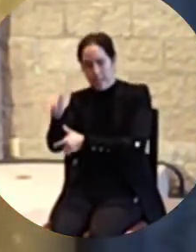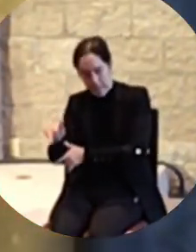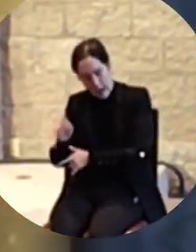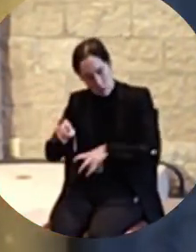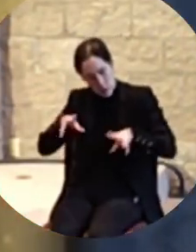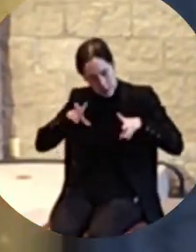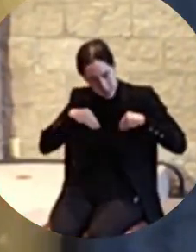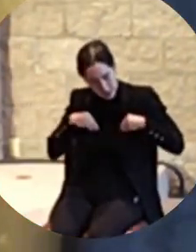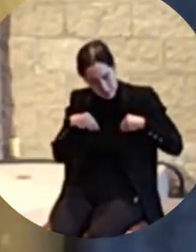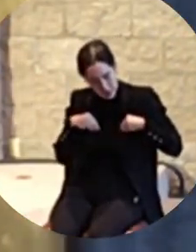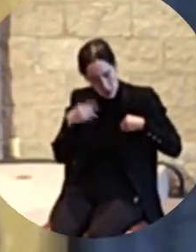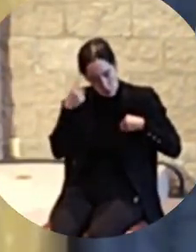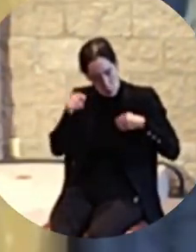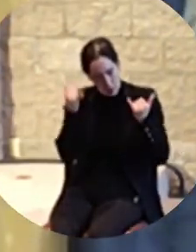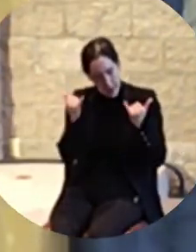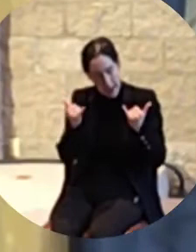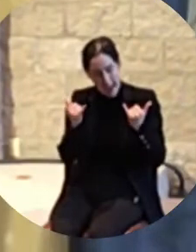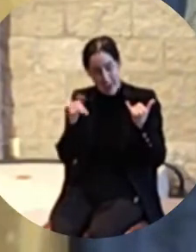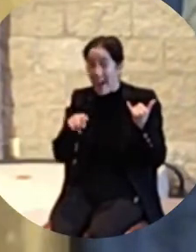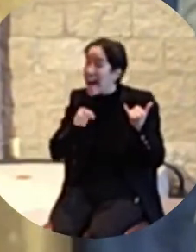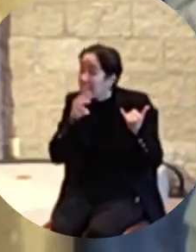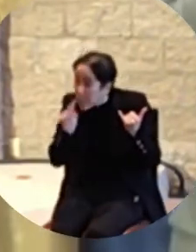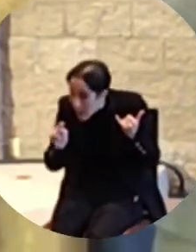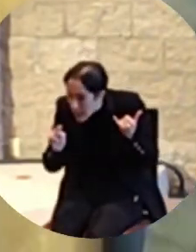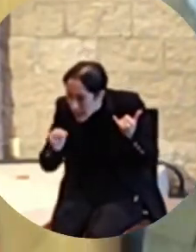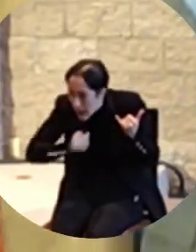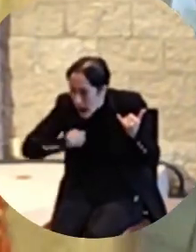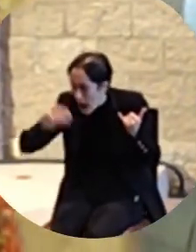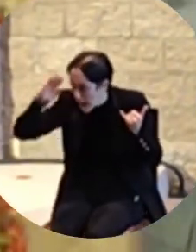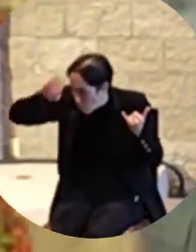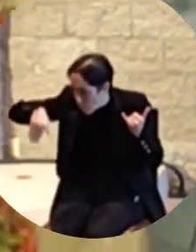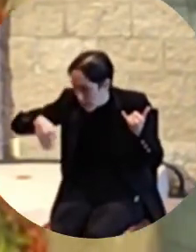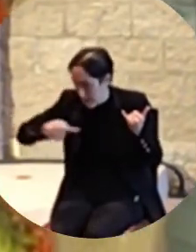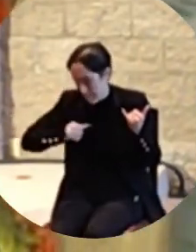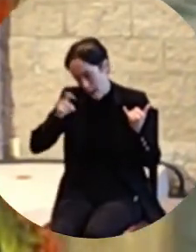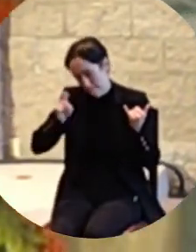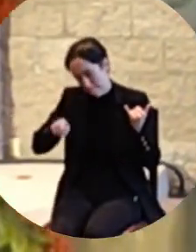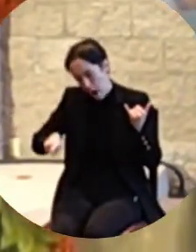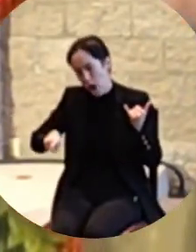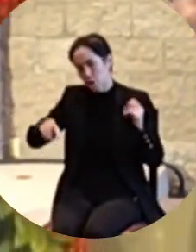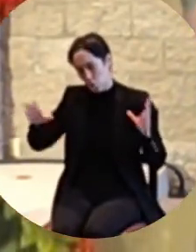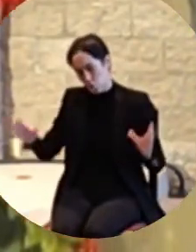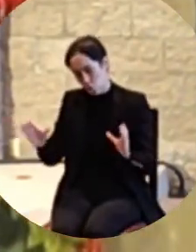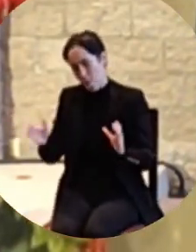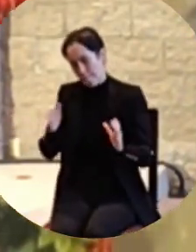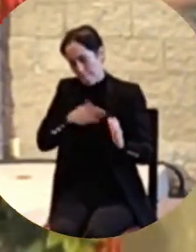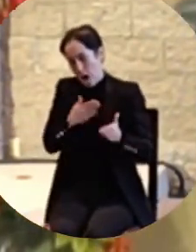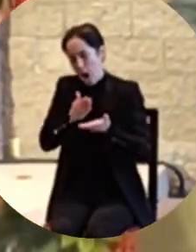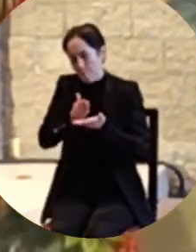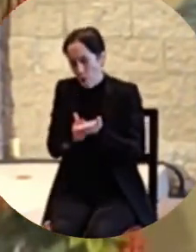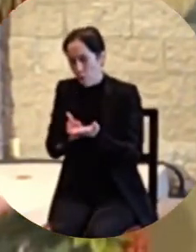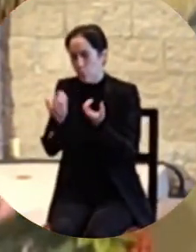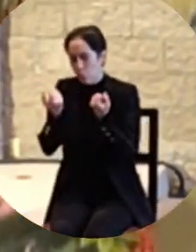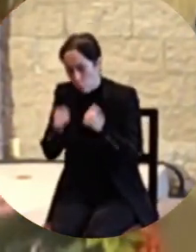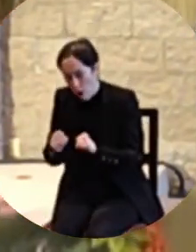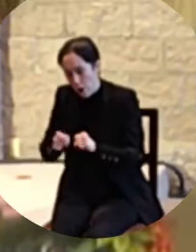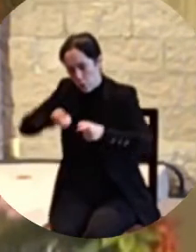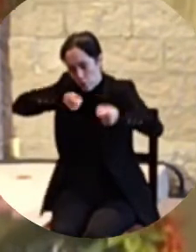know that I have to do my part in controlling this